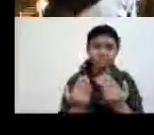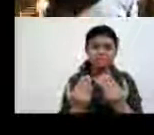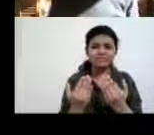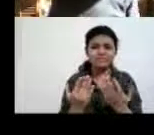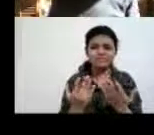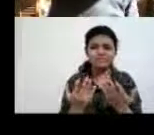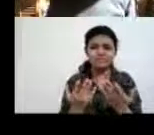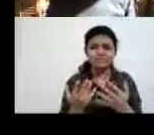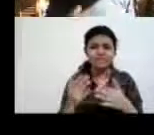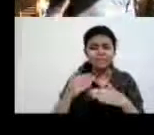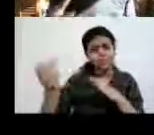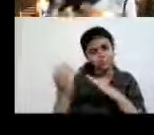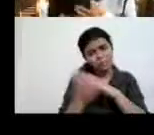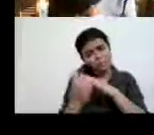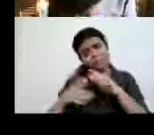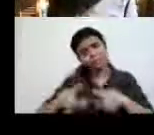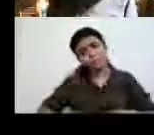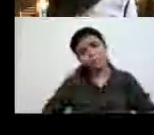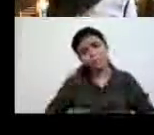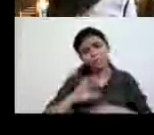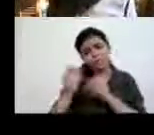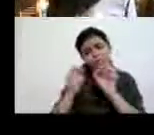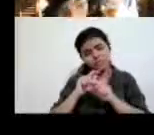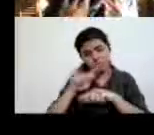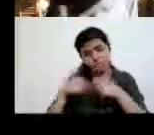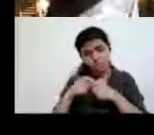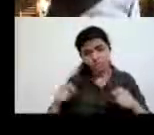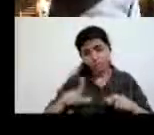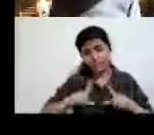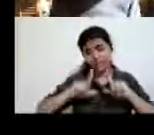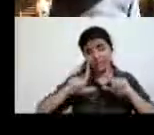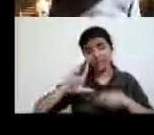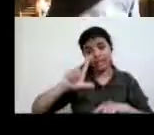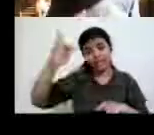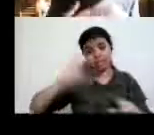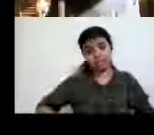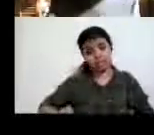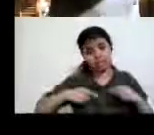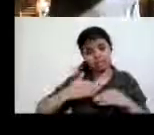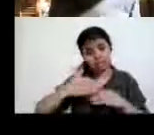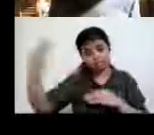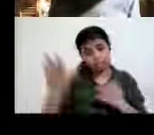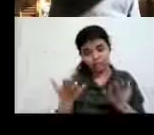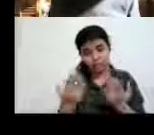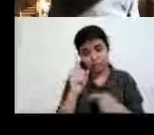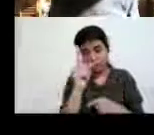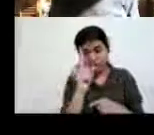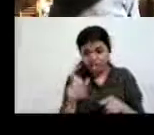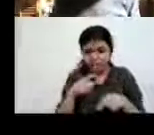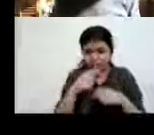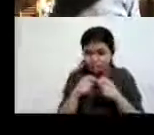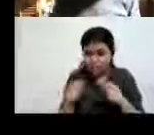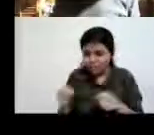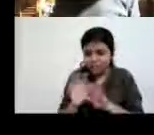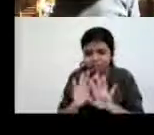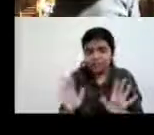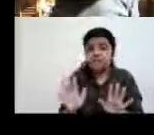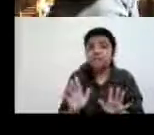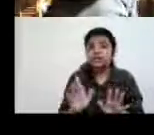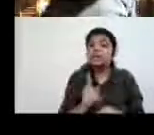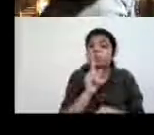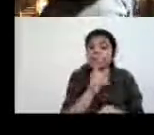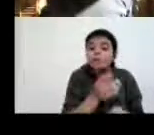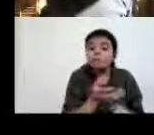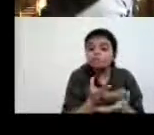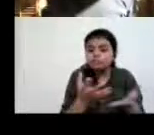be something people with disabilities are experiencing with those products that are accessible to them?